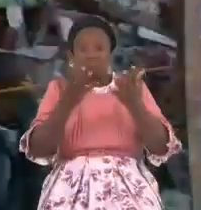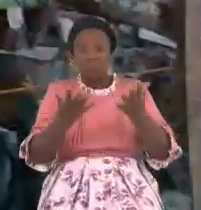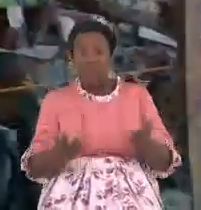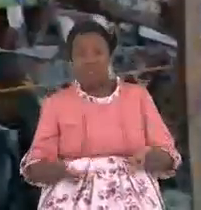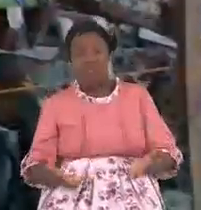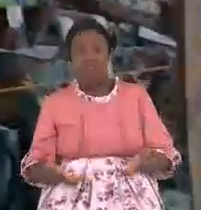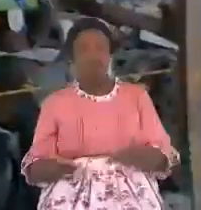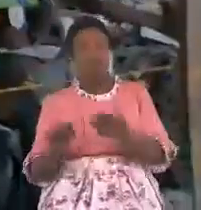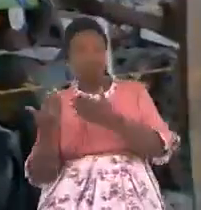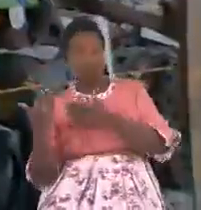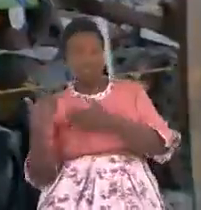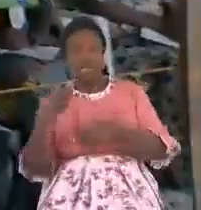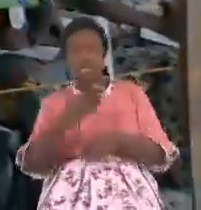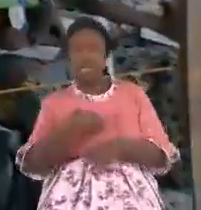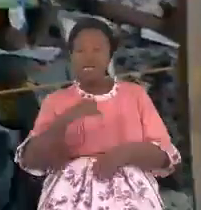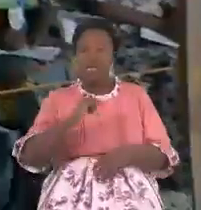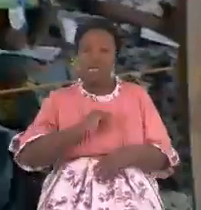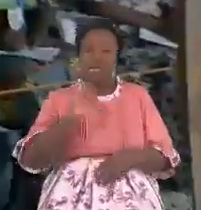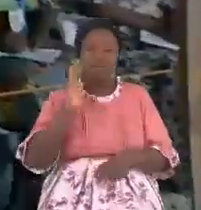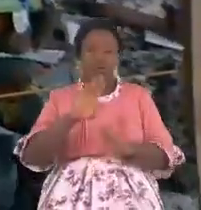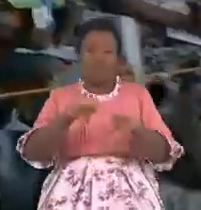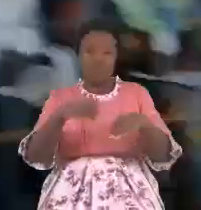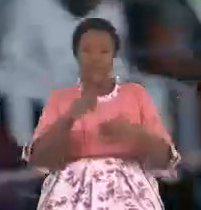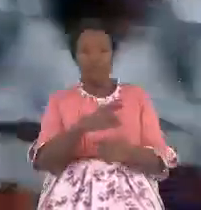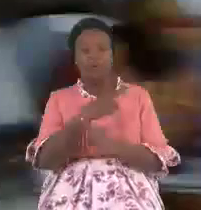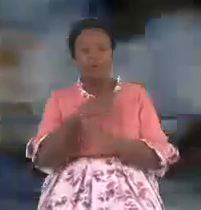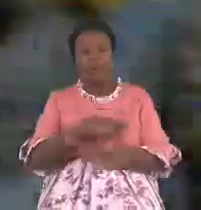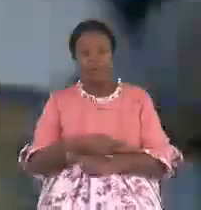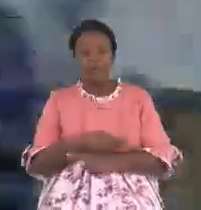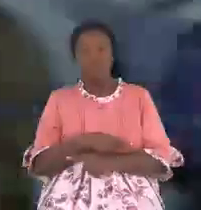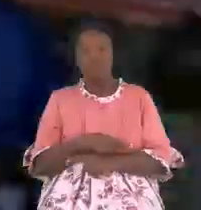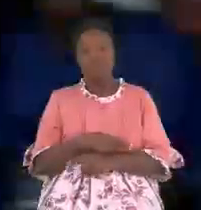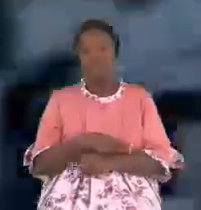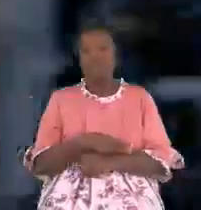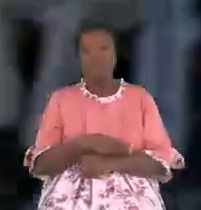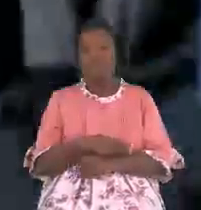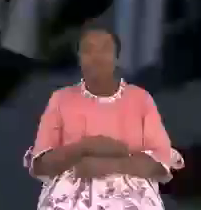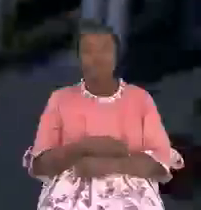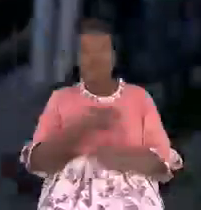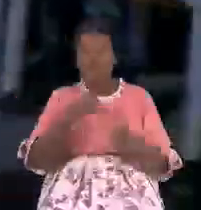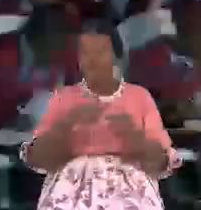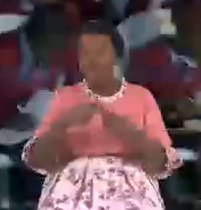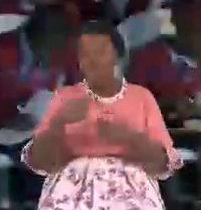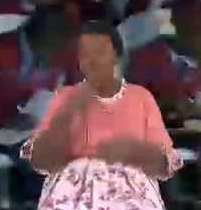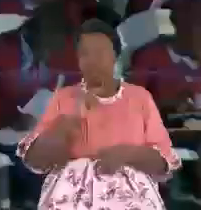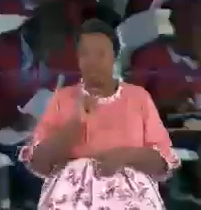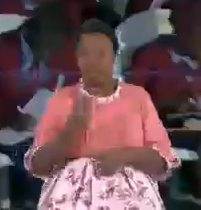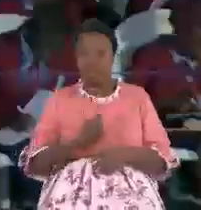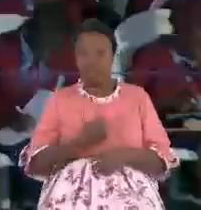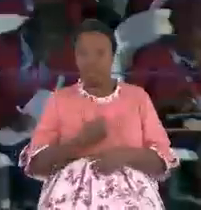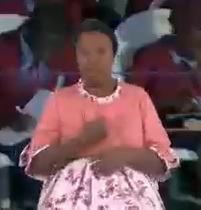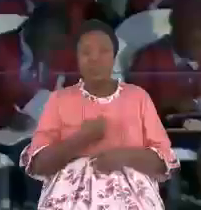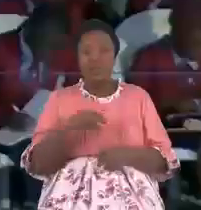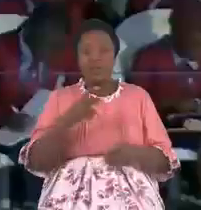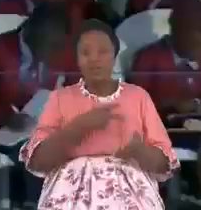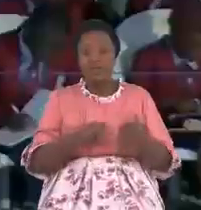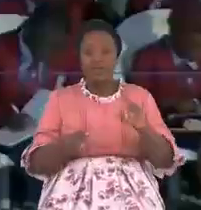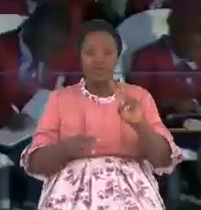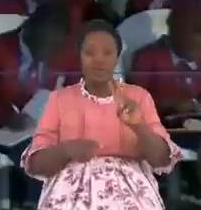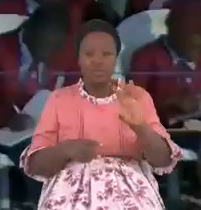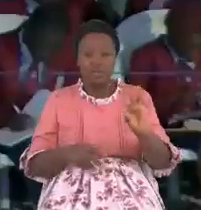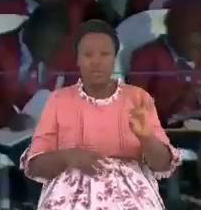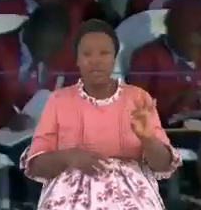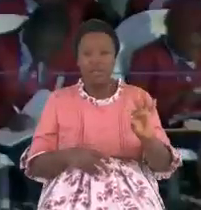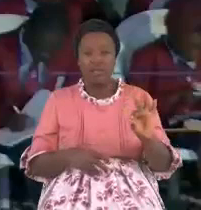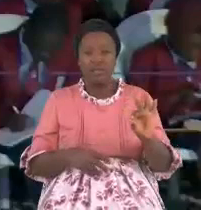i will give you rest and then he tells us in verse 29 it